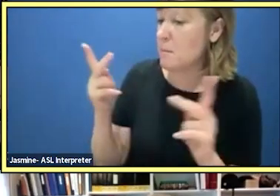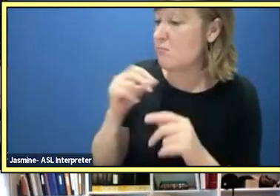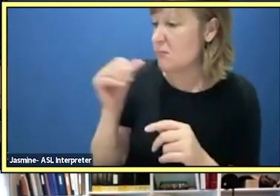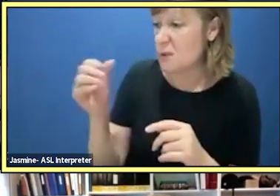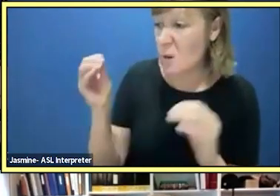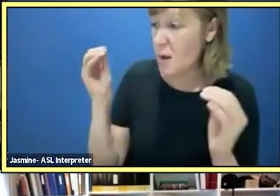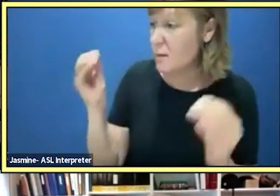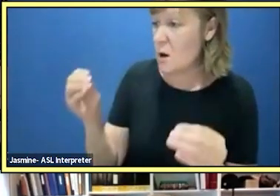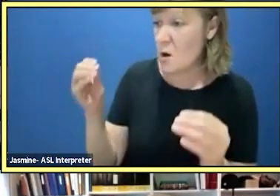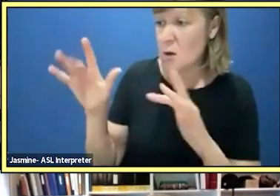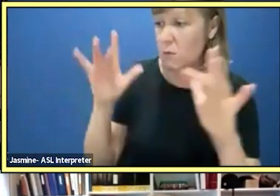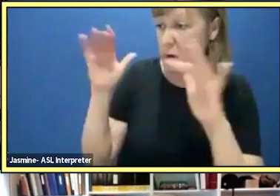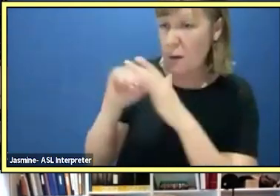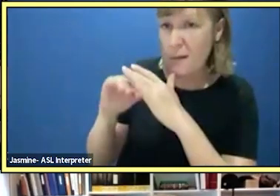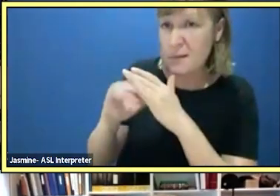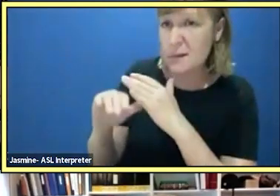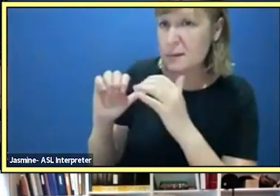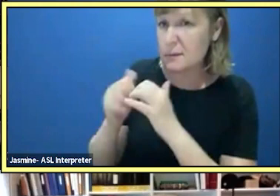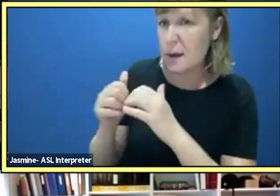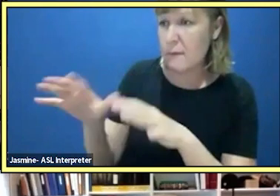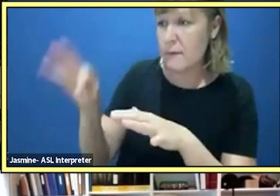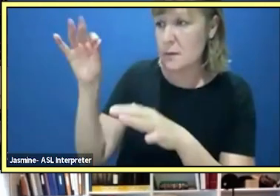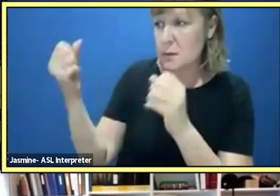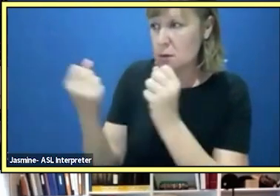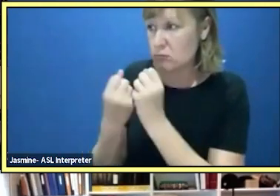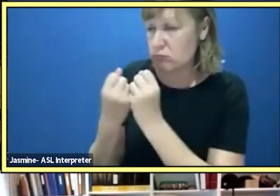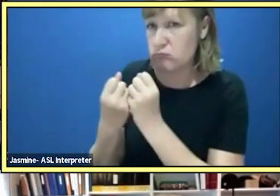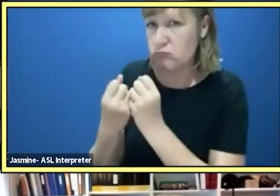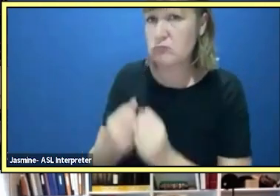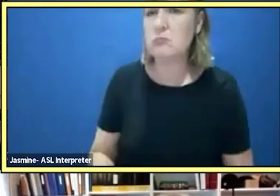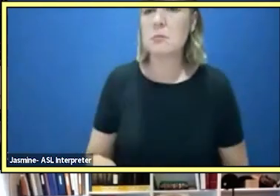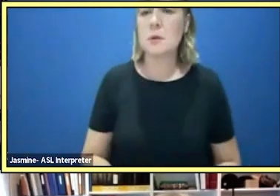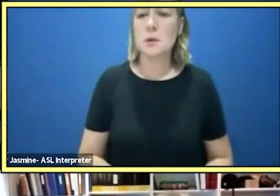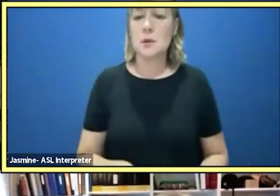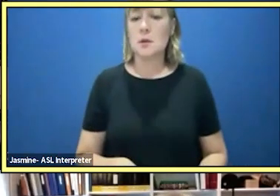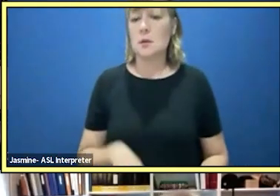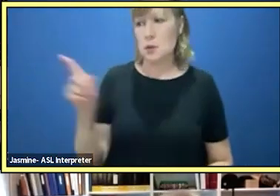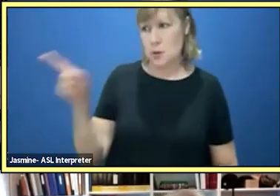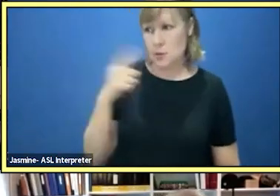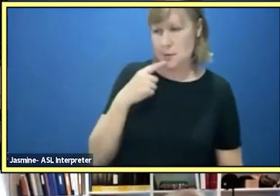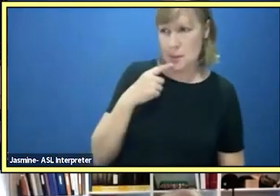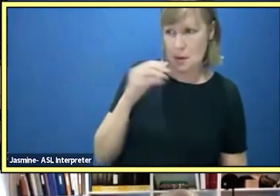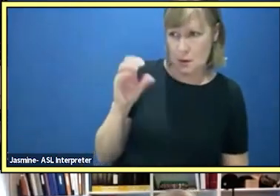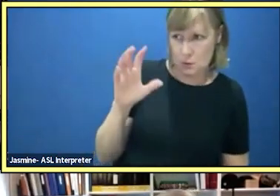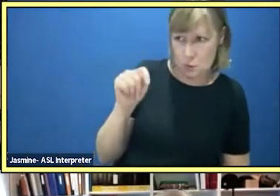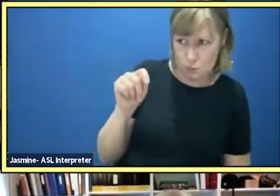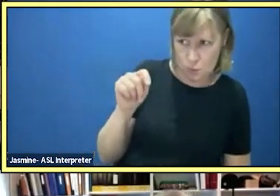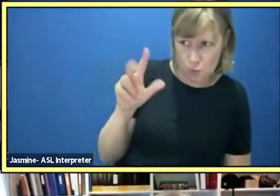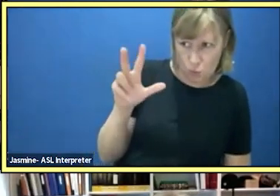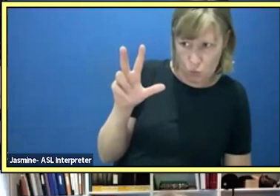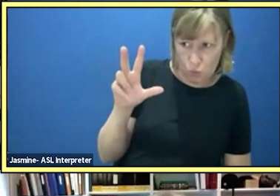I know, Brenda, you mentioned at the beginning, there'll be an in-person meeting on October 30th. Yes. And I